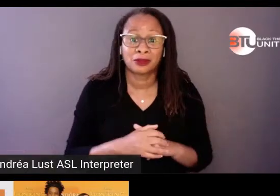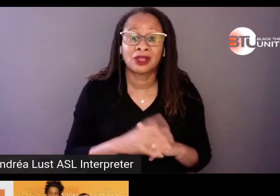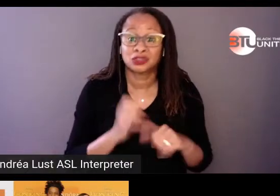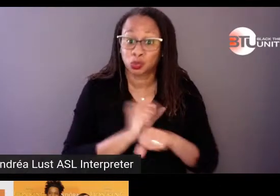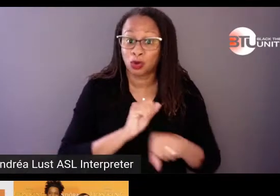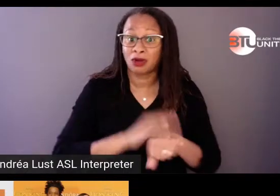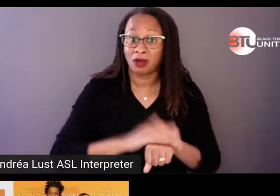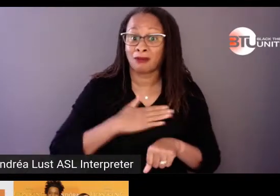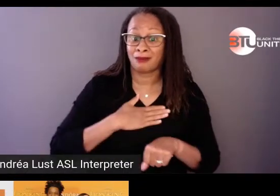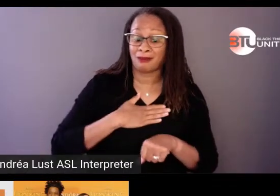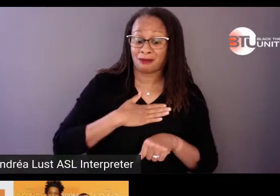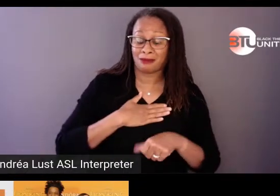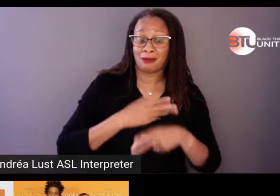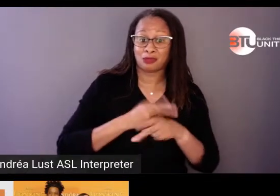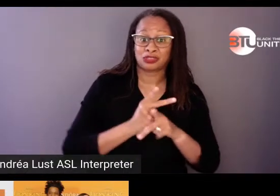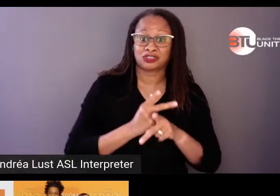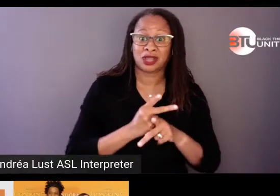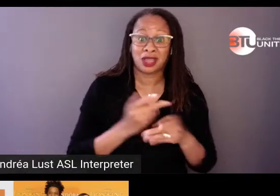are carried out,